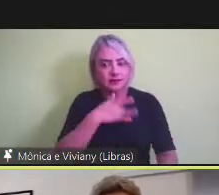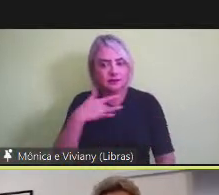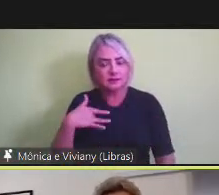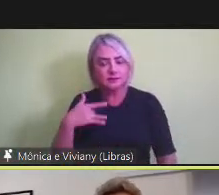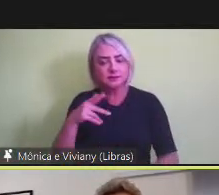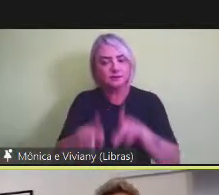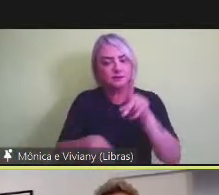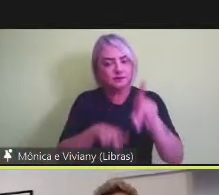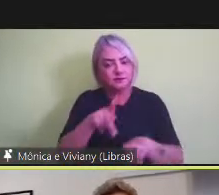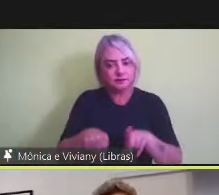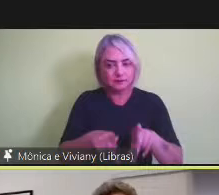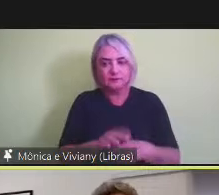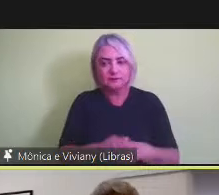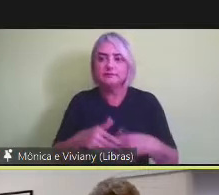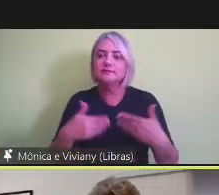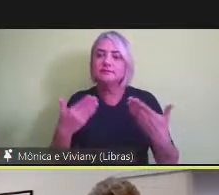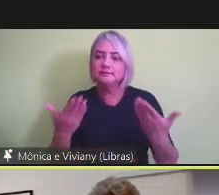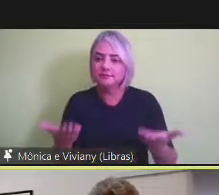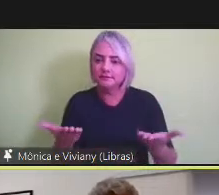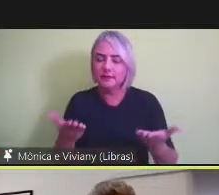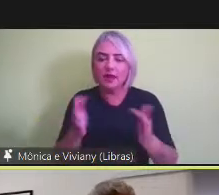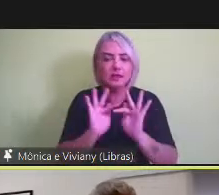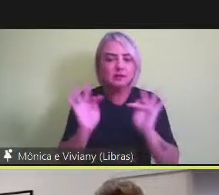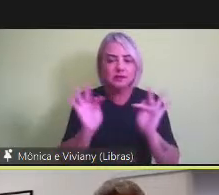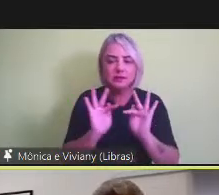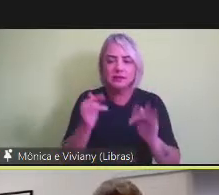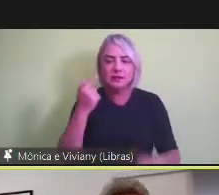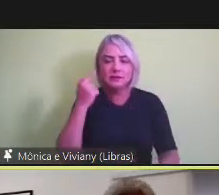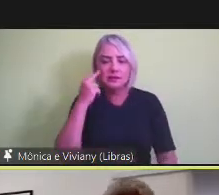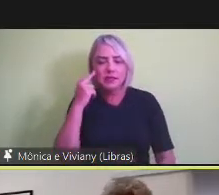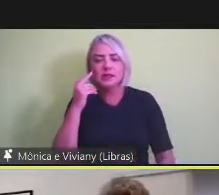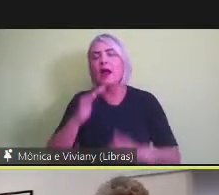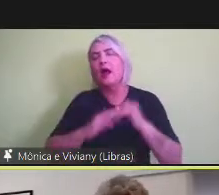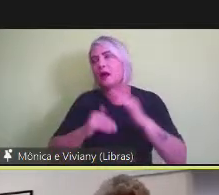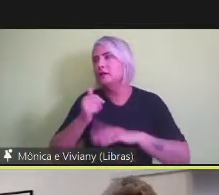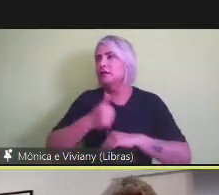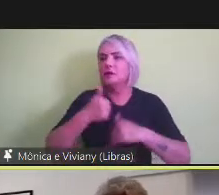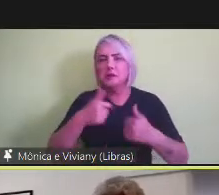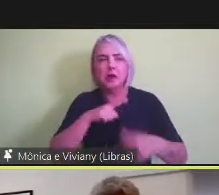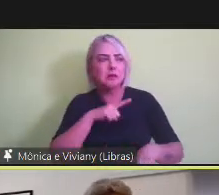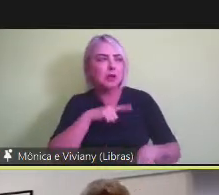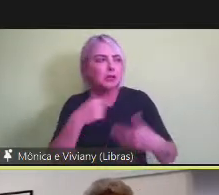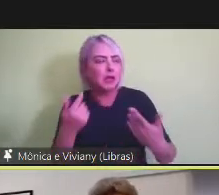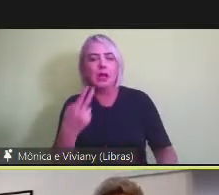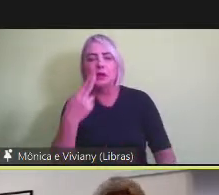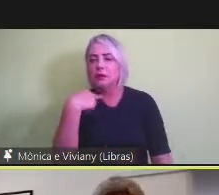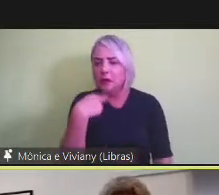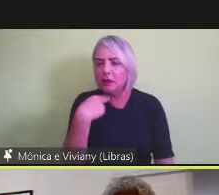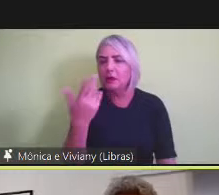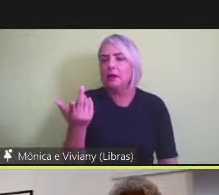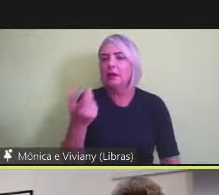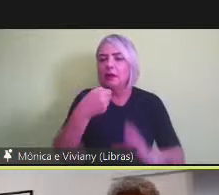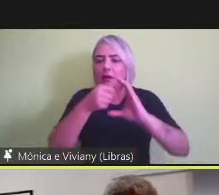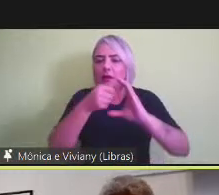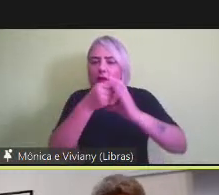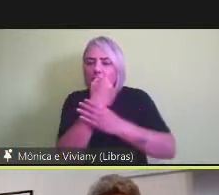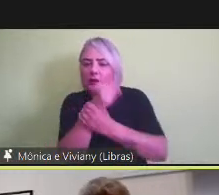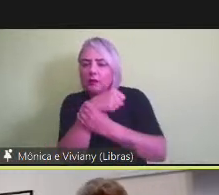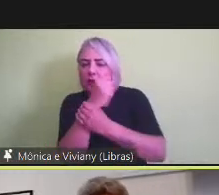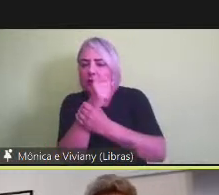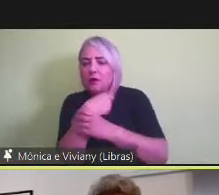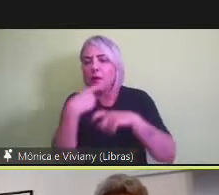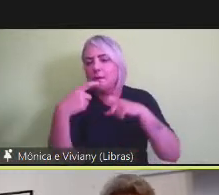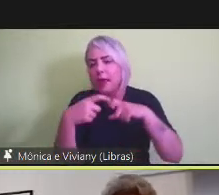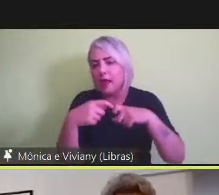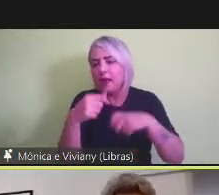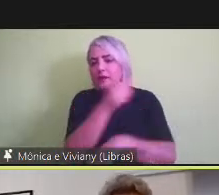actions and dealing with the things that they need to deal with. Oh, it's very simple to think we need to have a dietitian,